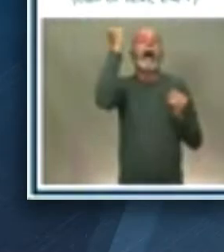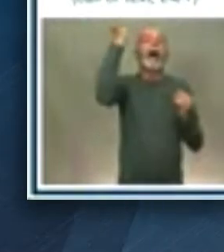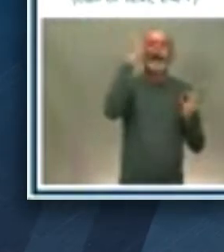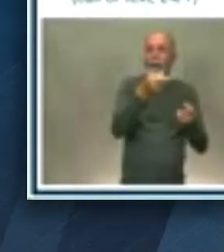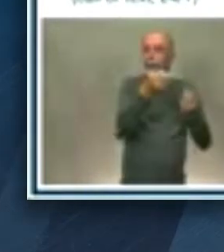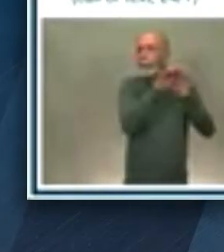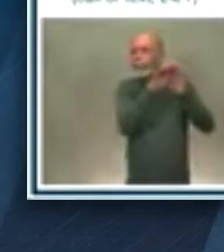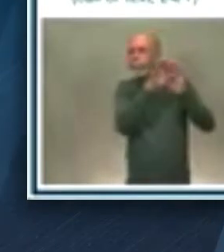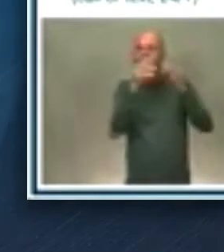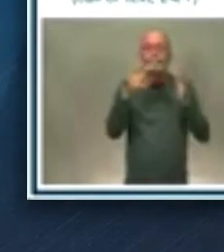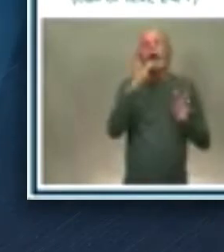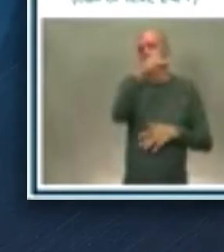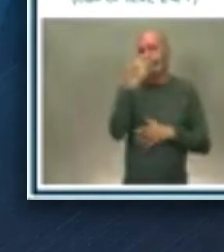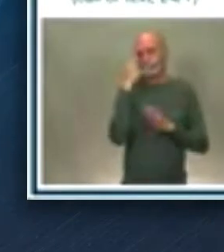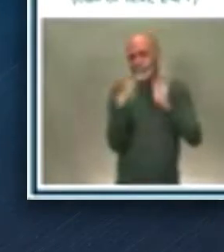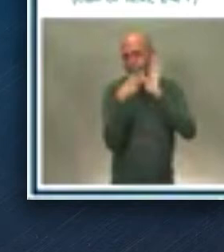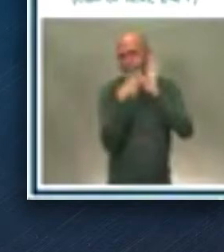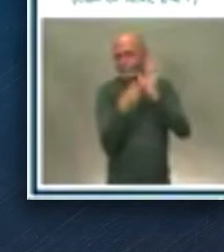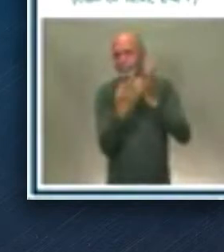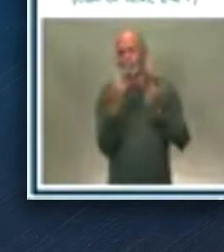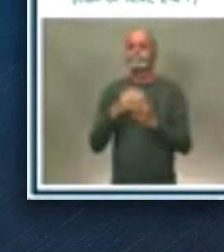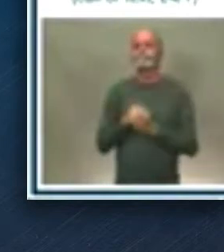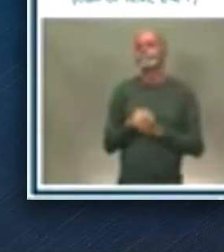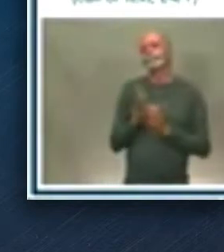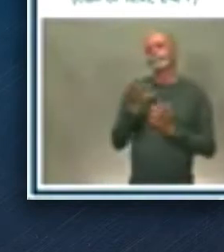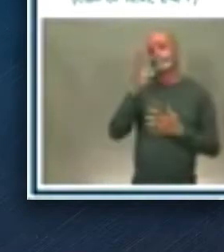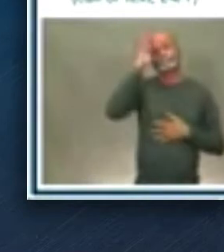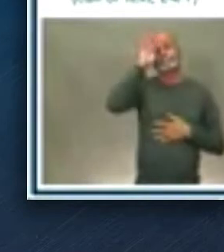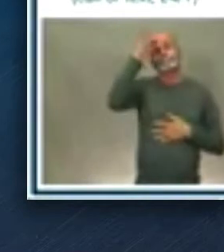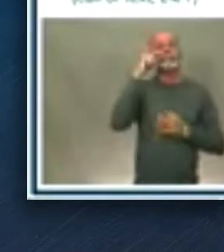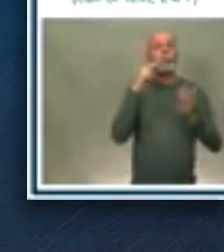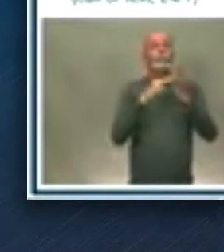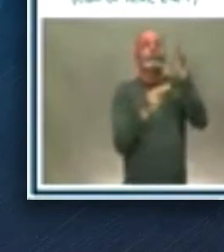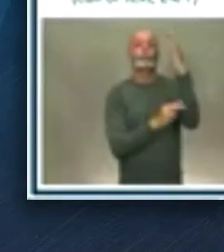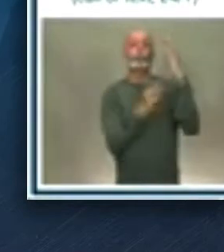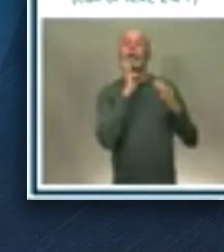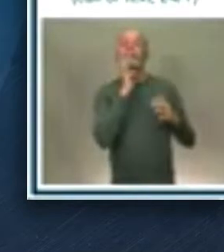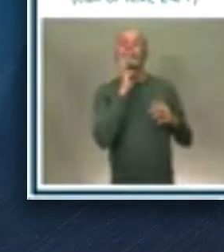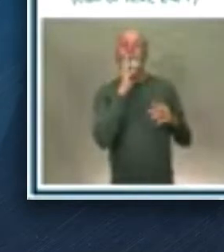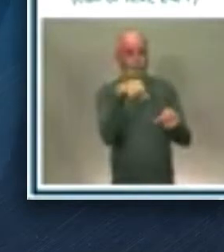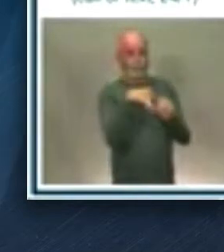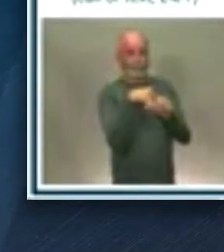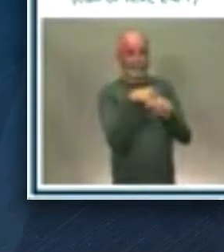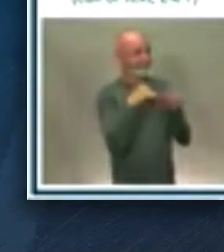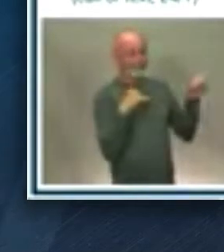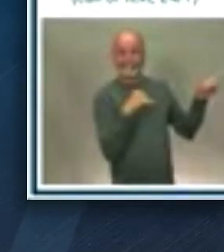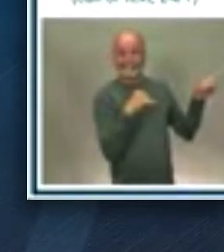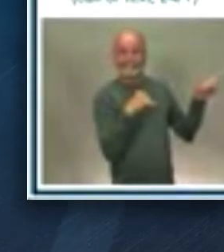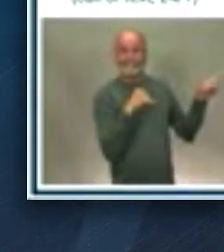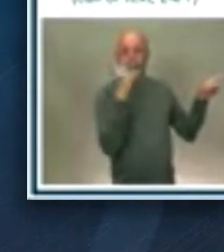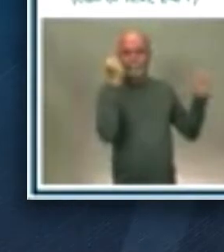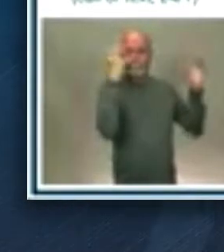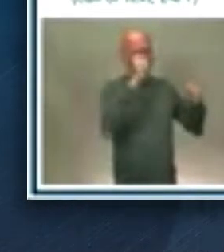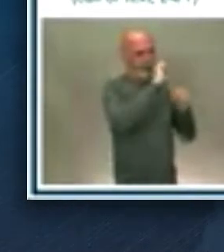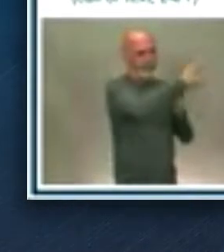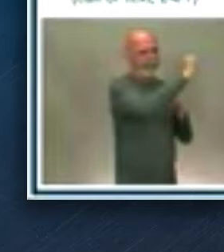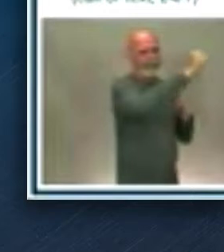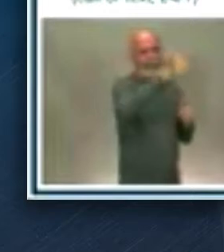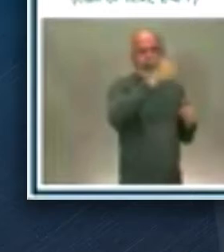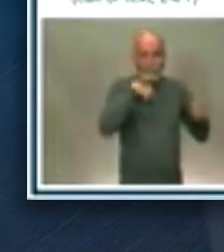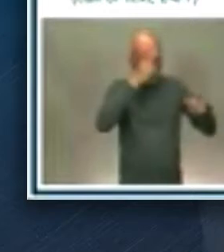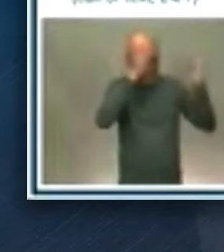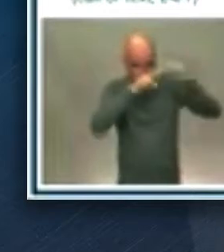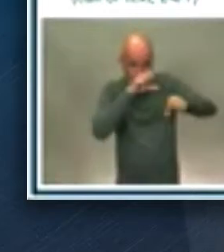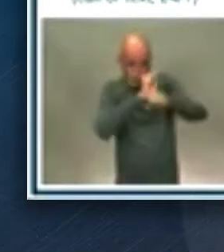I just use this example. I pick a community, Bridgewater. We know that the pharmacies there are going to work together, so there will always be 7 days a week at